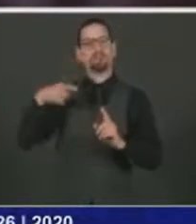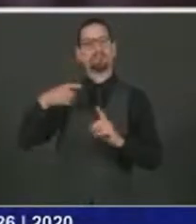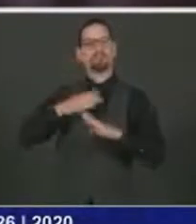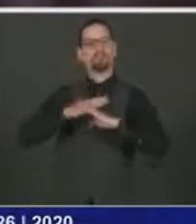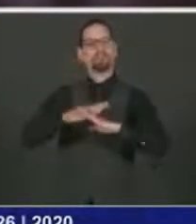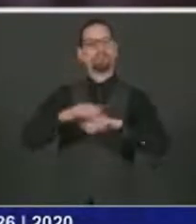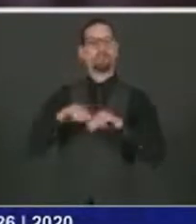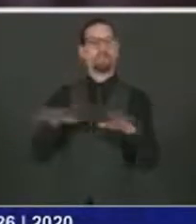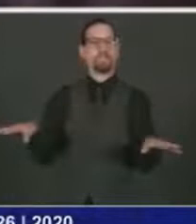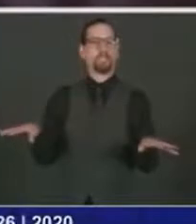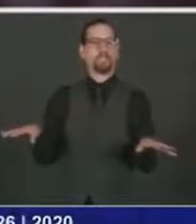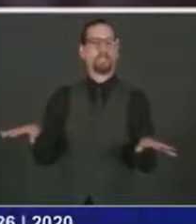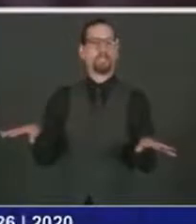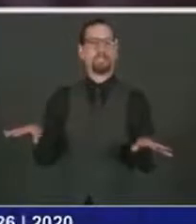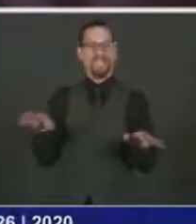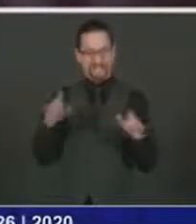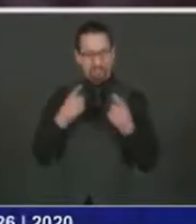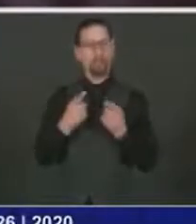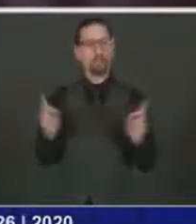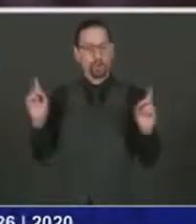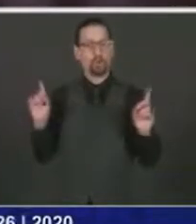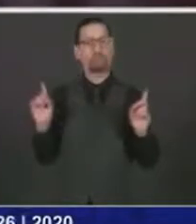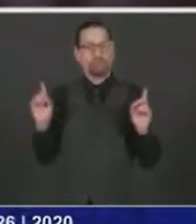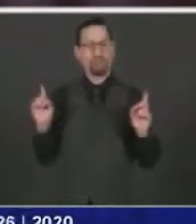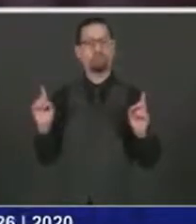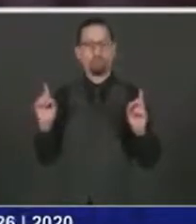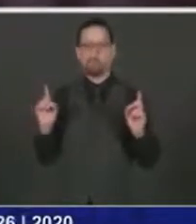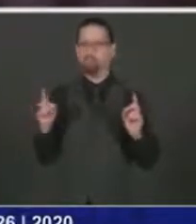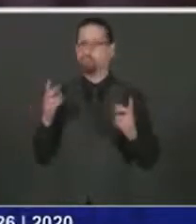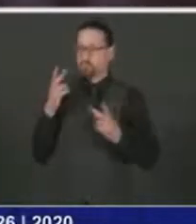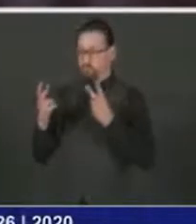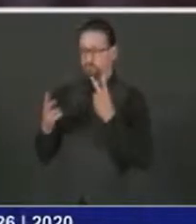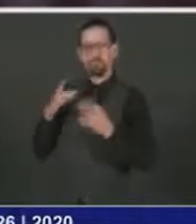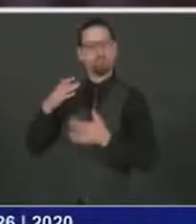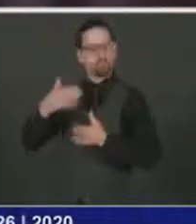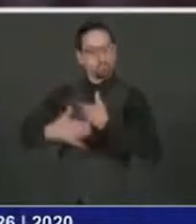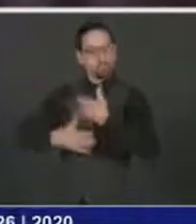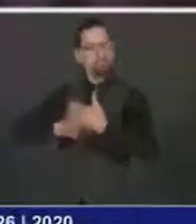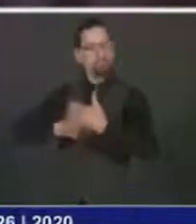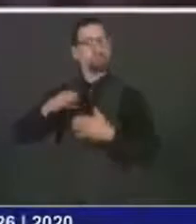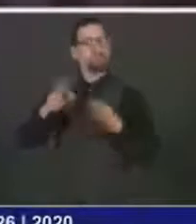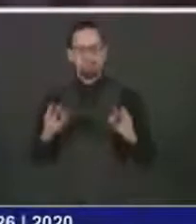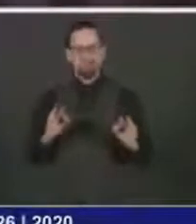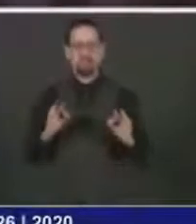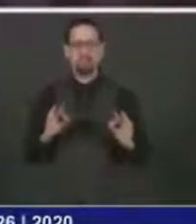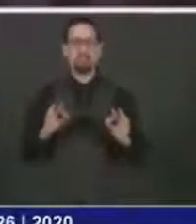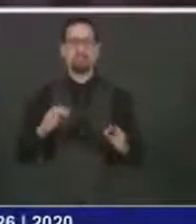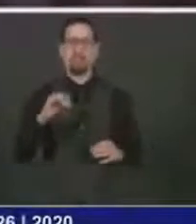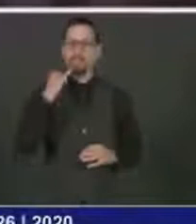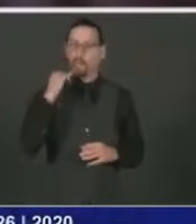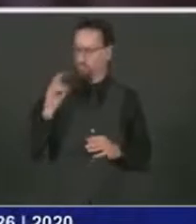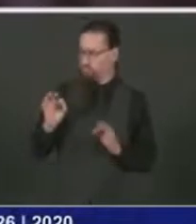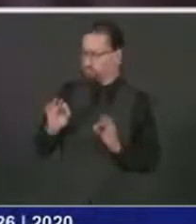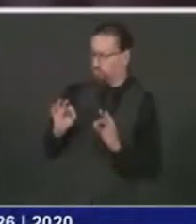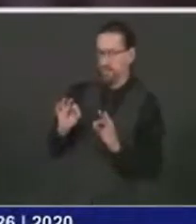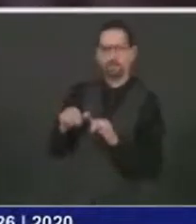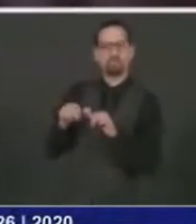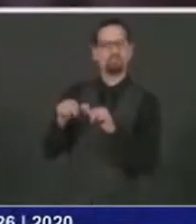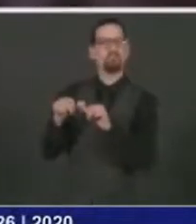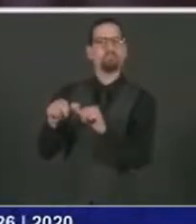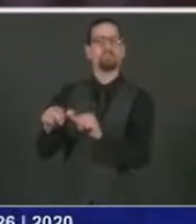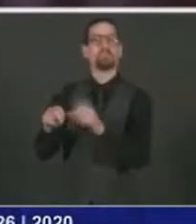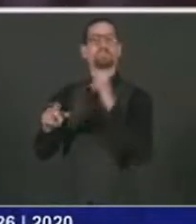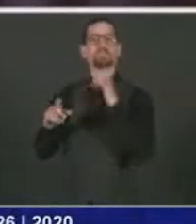an effective measure that continues to be done as needed there, as it is at all of the nursing homes